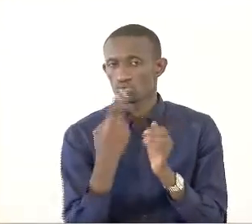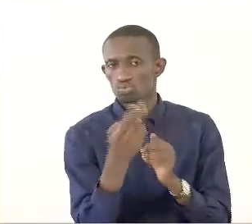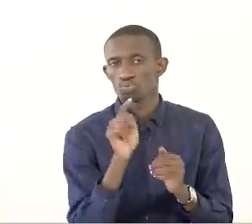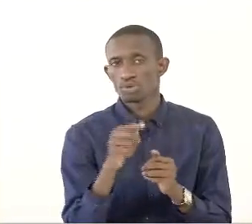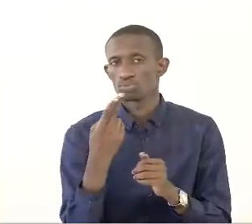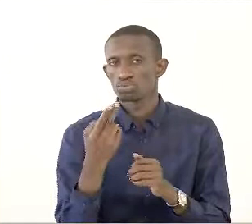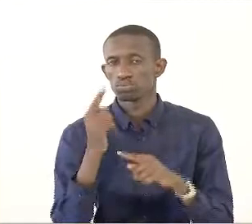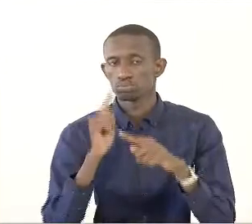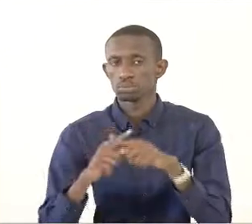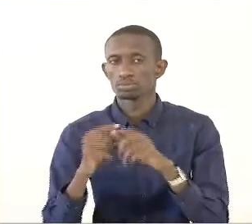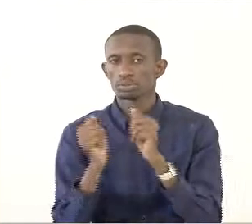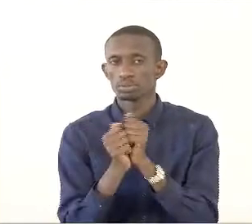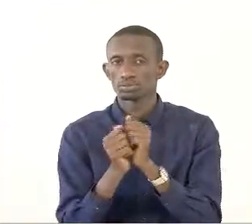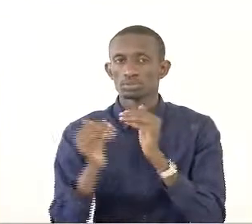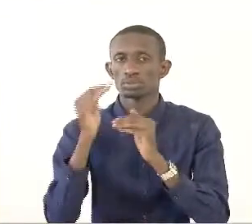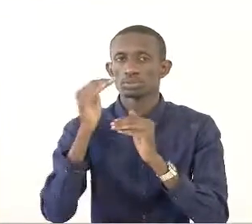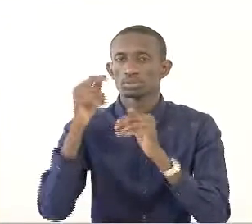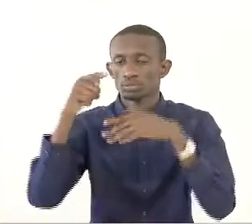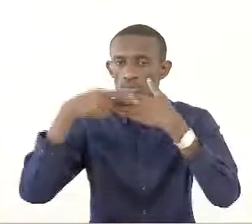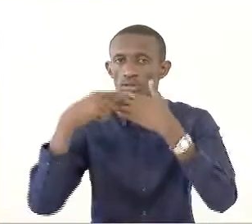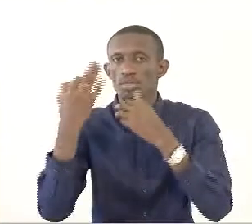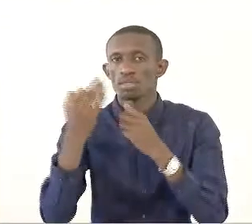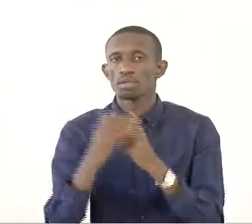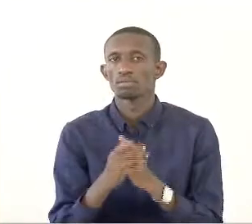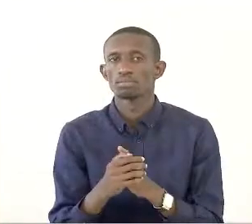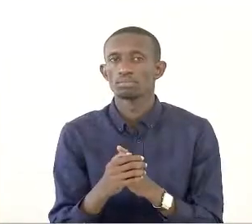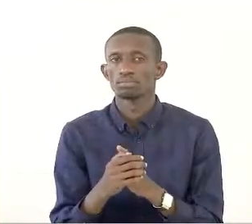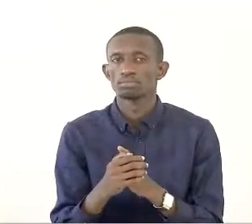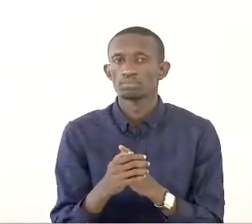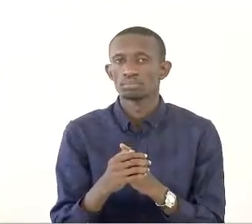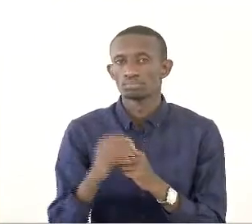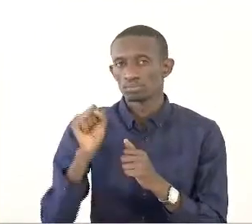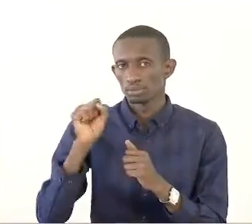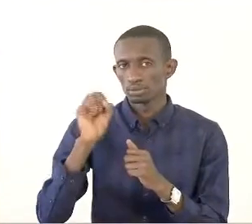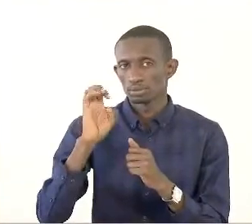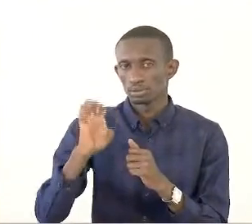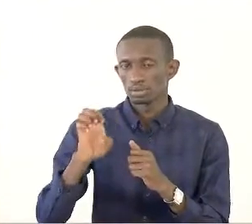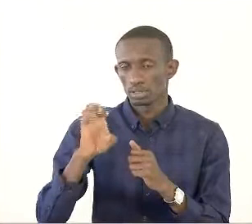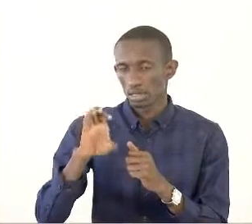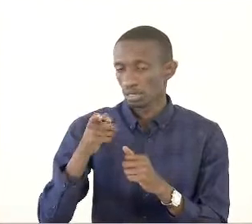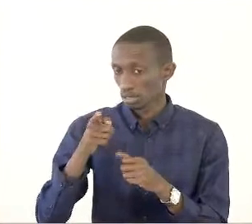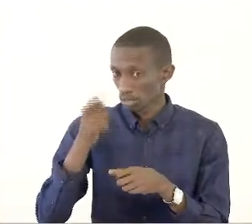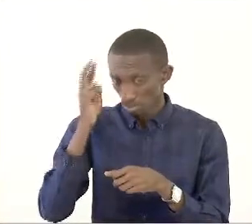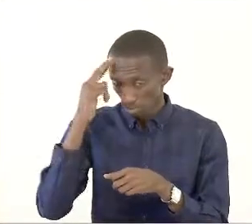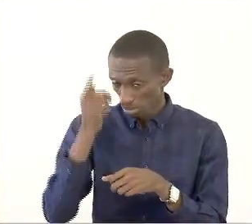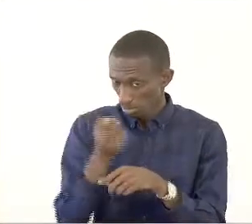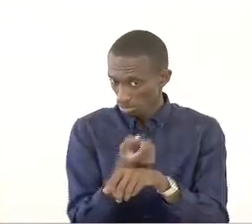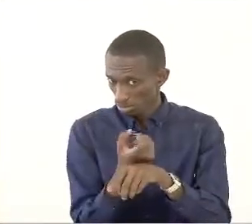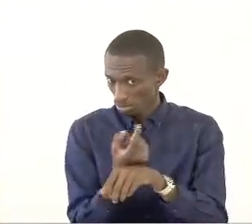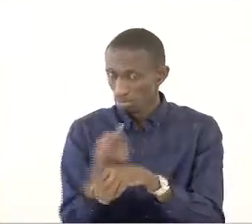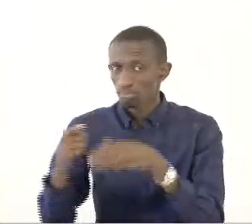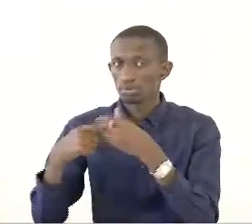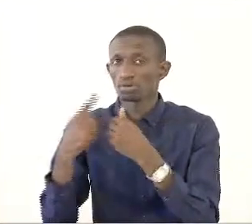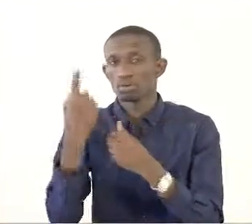times 10 power 2 minus 3. Second, remember this is second power